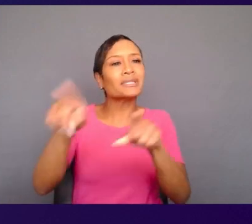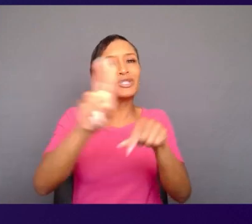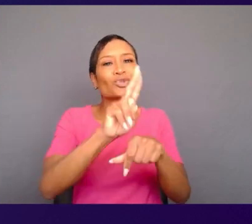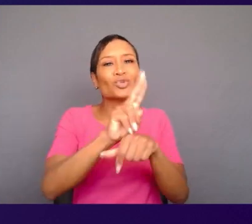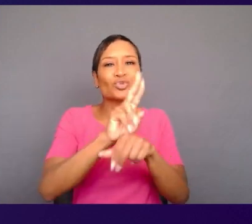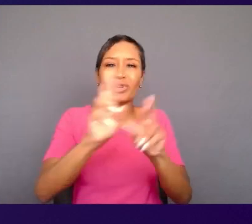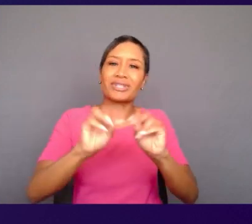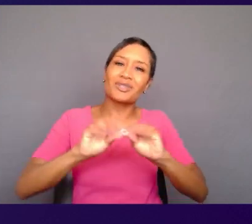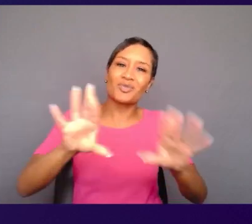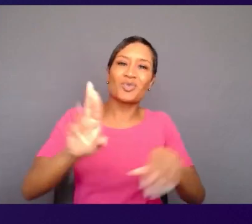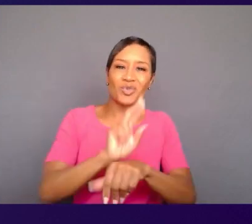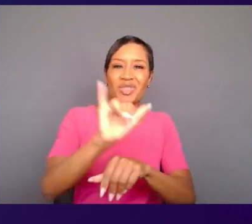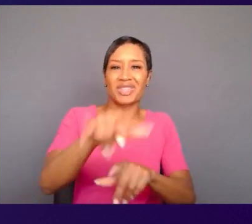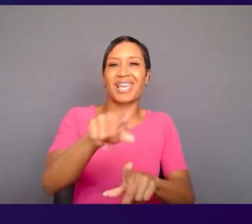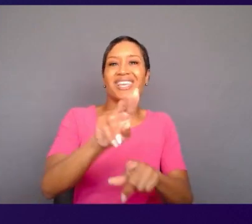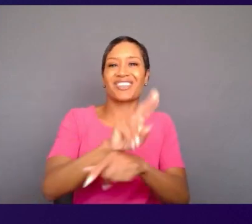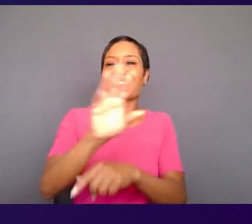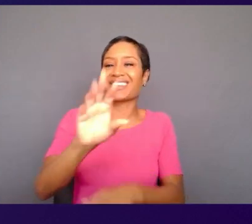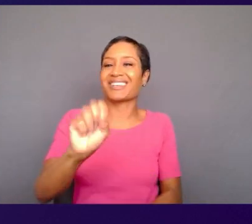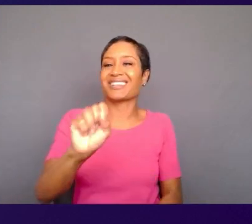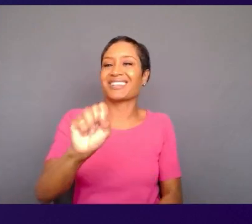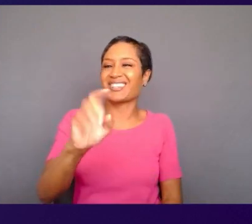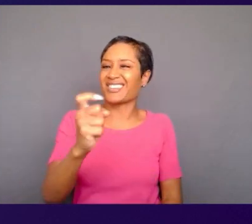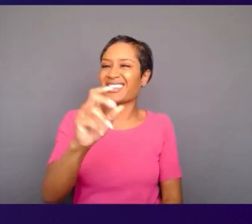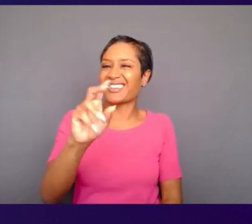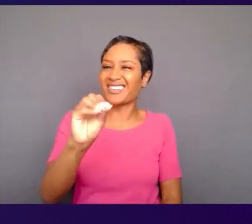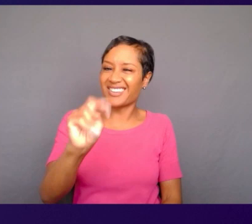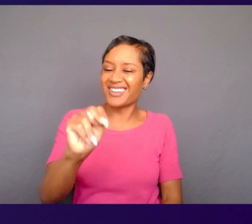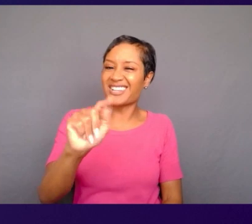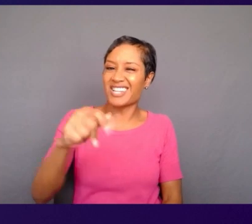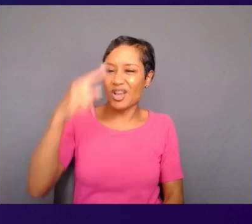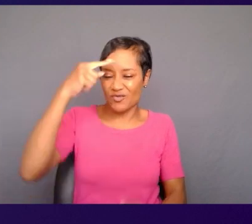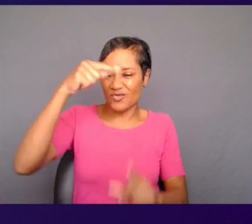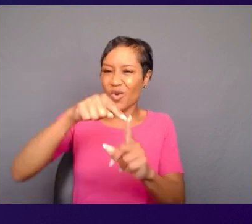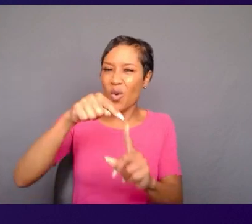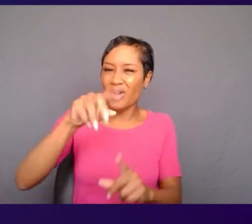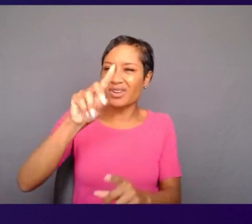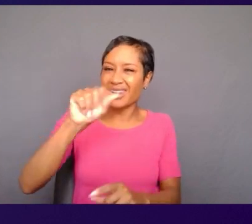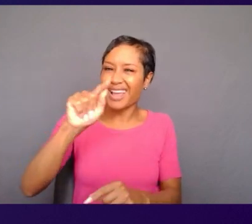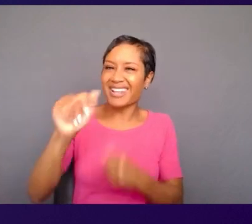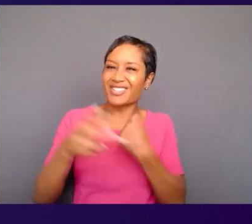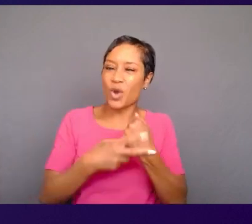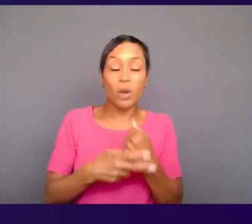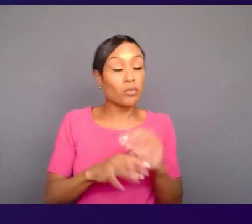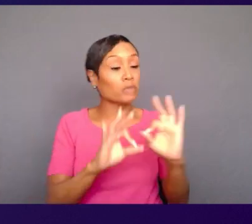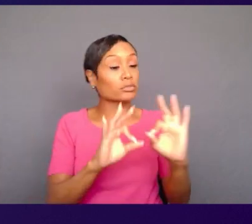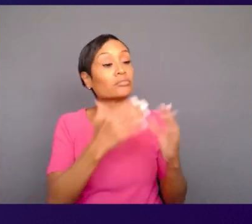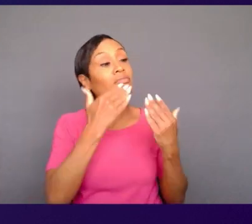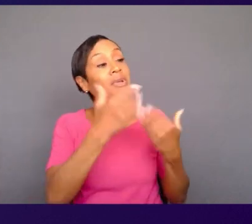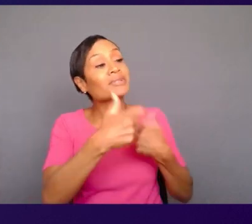that way and use FSx for NetApp ONTAP as a data store. Right. Well, excellent. Well, thank you for the